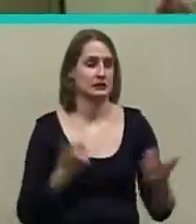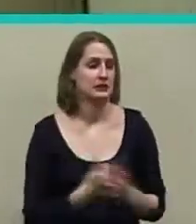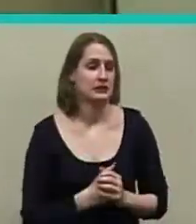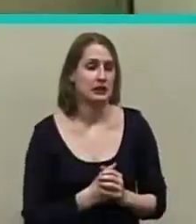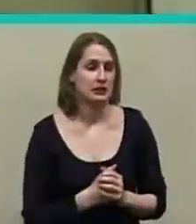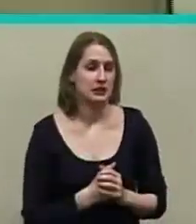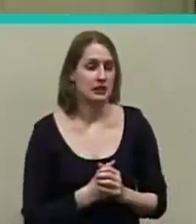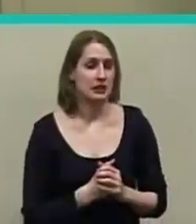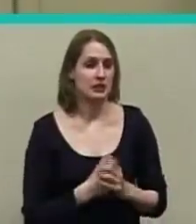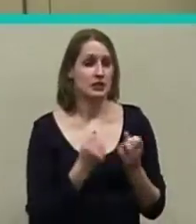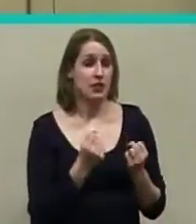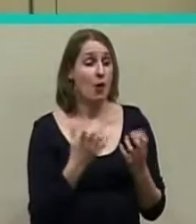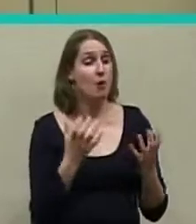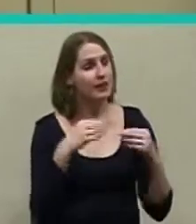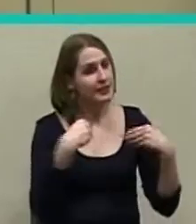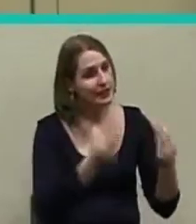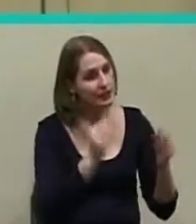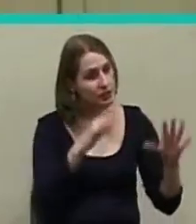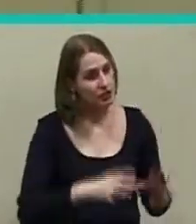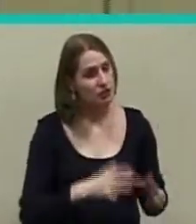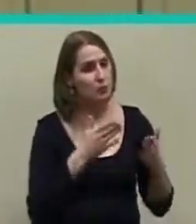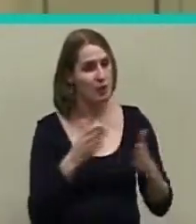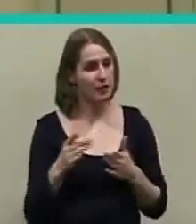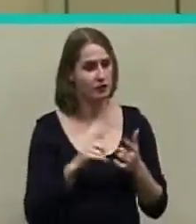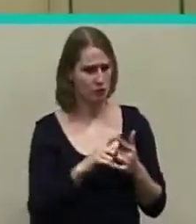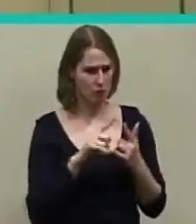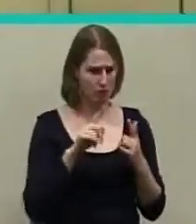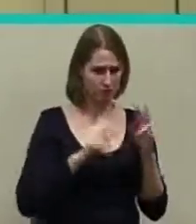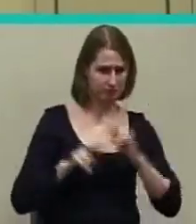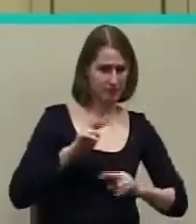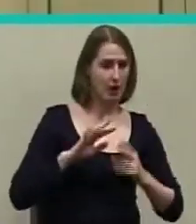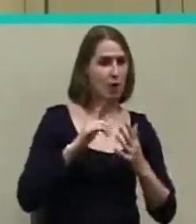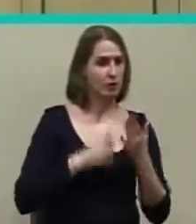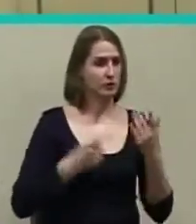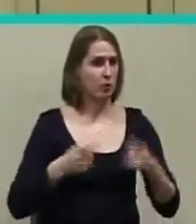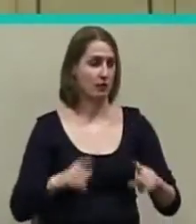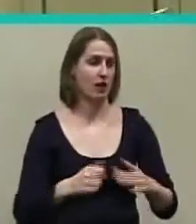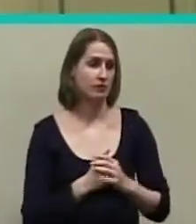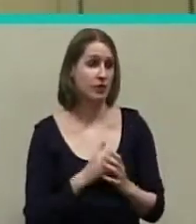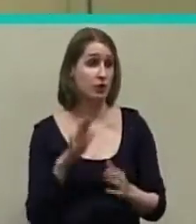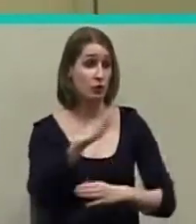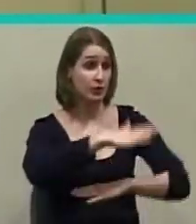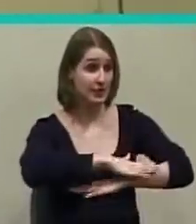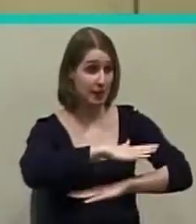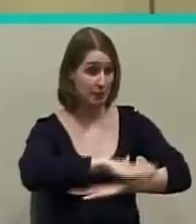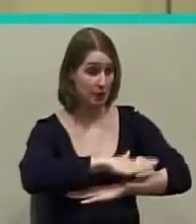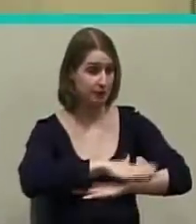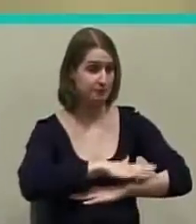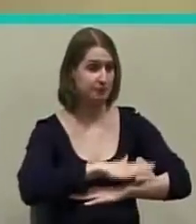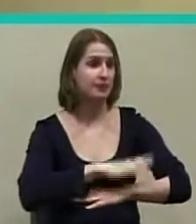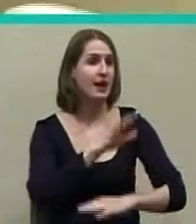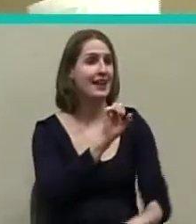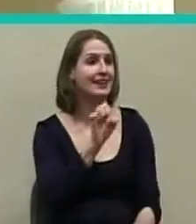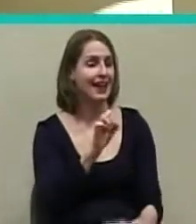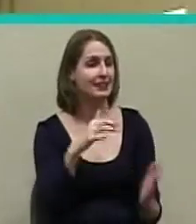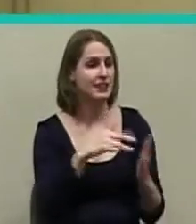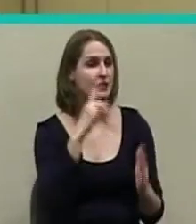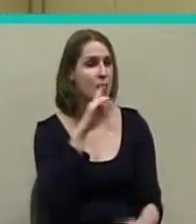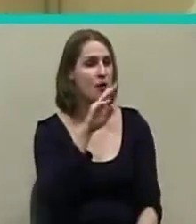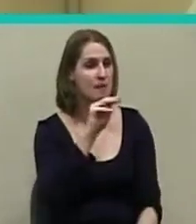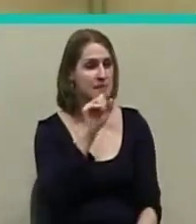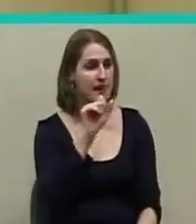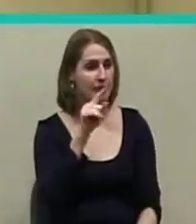give teachers ways to begin to look at what's going on. What I want you to do is at your table, take the case study for Matthew